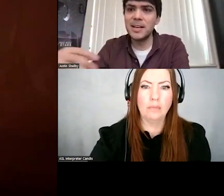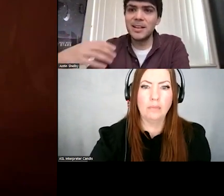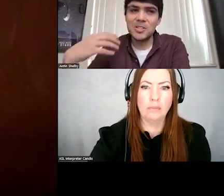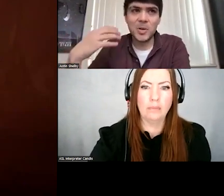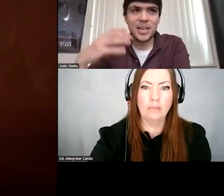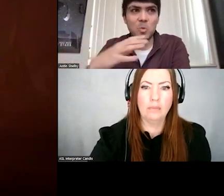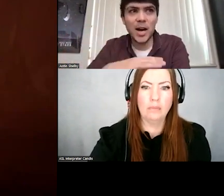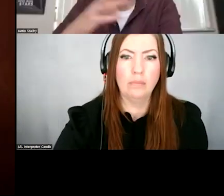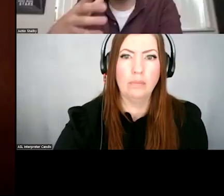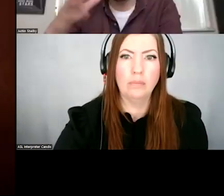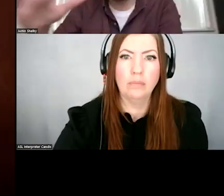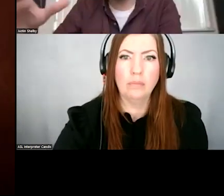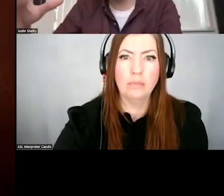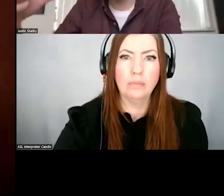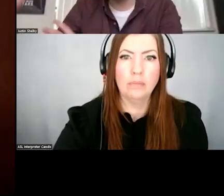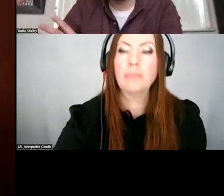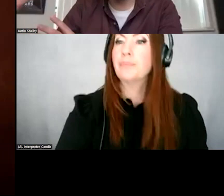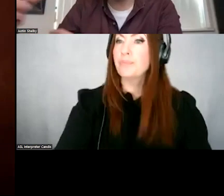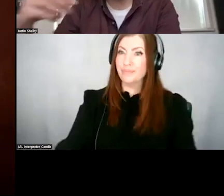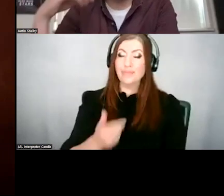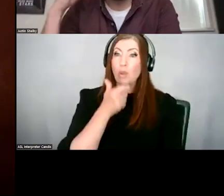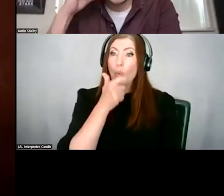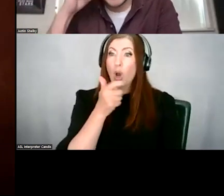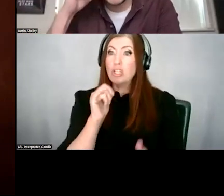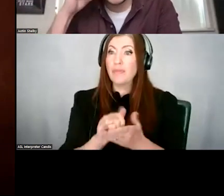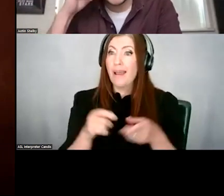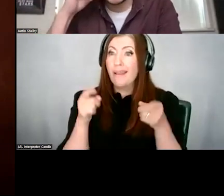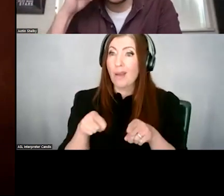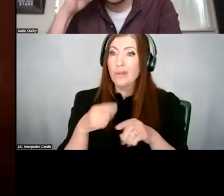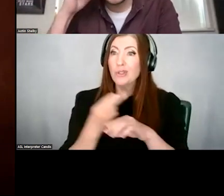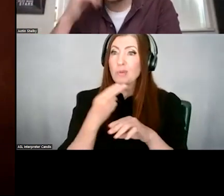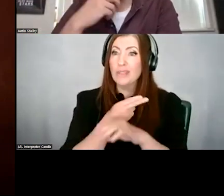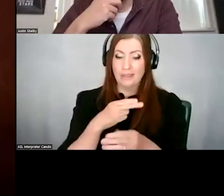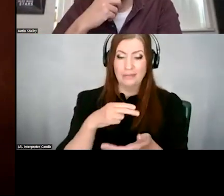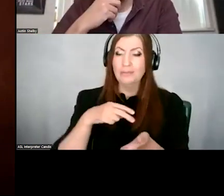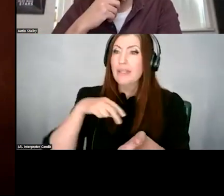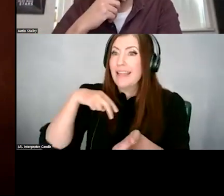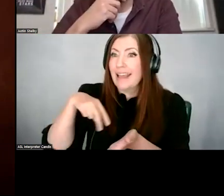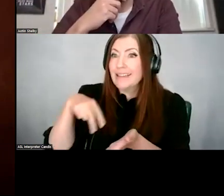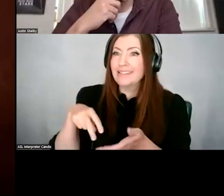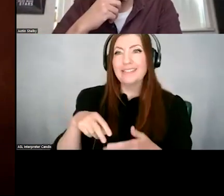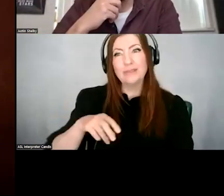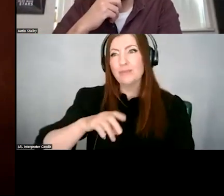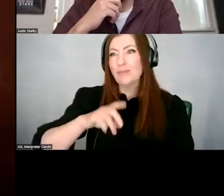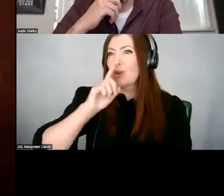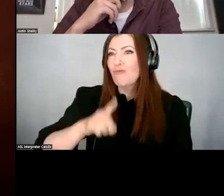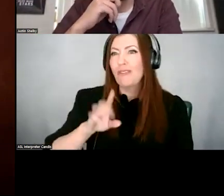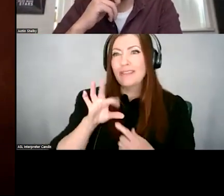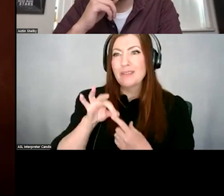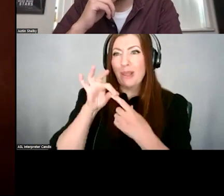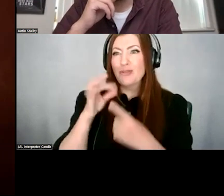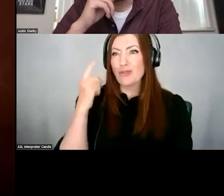medium. So getting to watch it play out through dance, and I don't know, it was pretty special, I